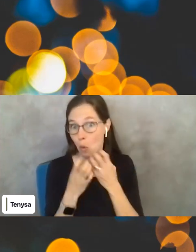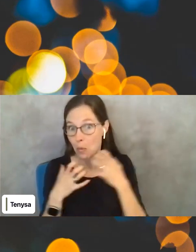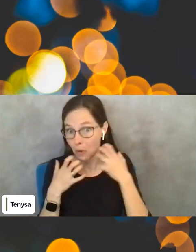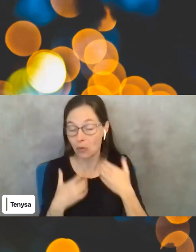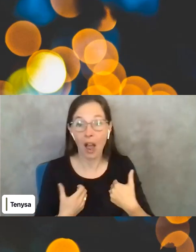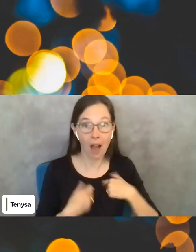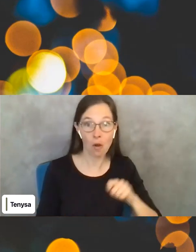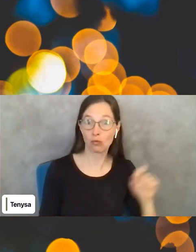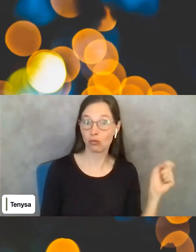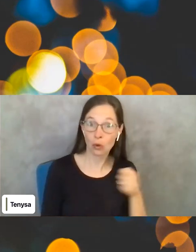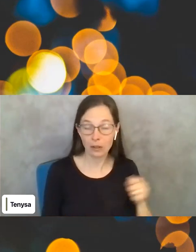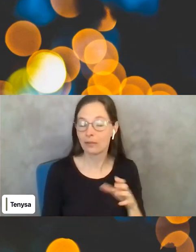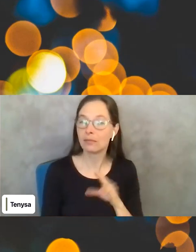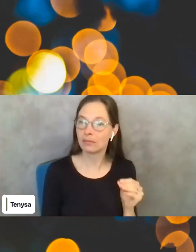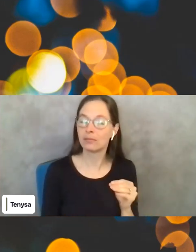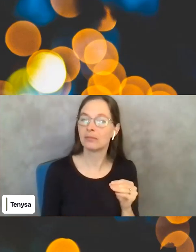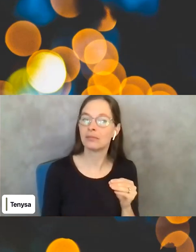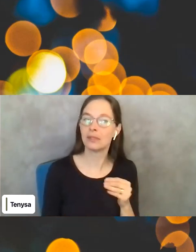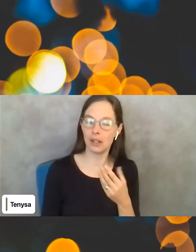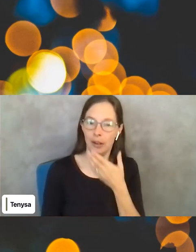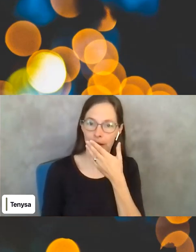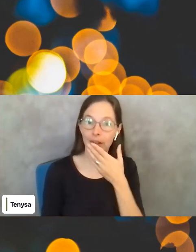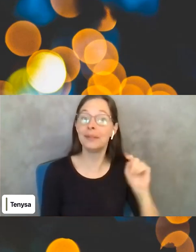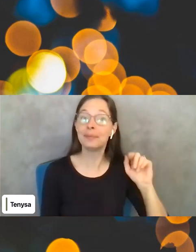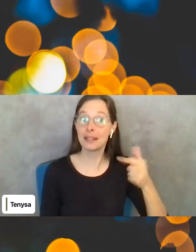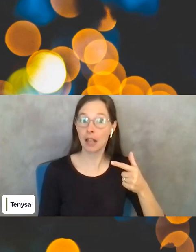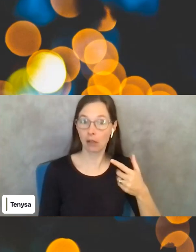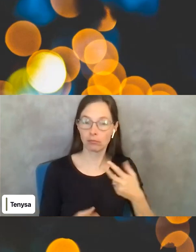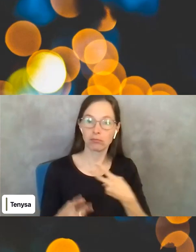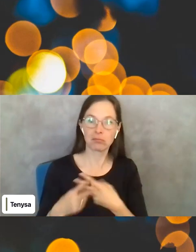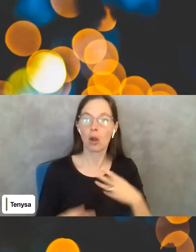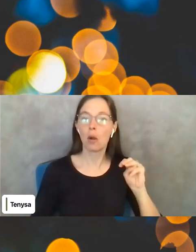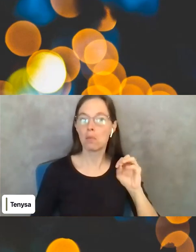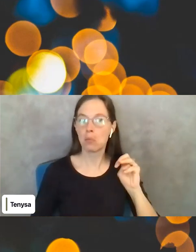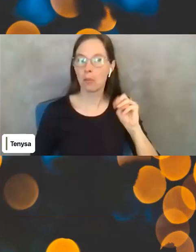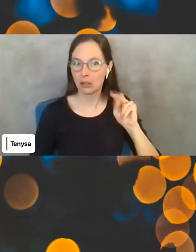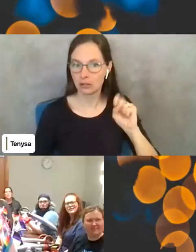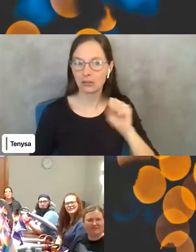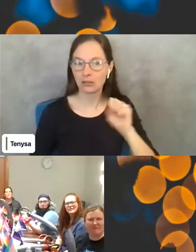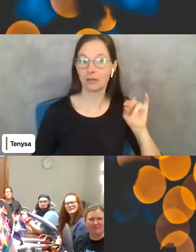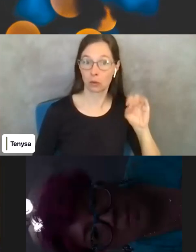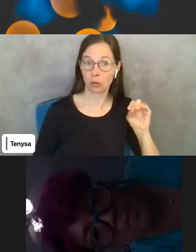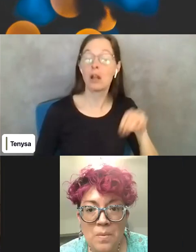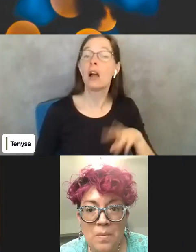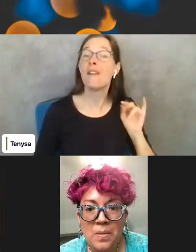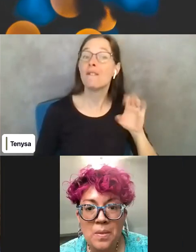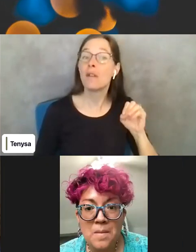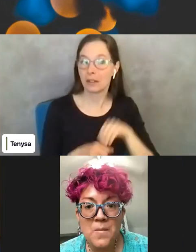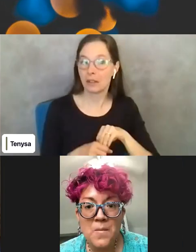sword, and then tag not only Momentus, but Vico. And you can find Vico on Twitter at